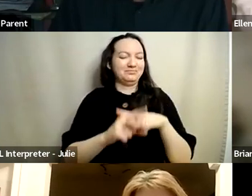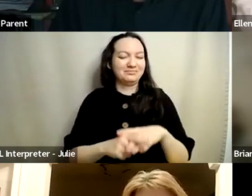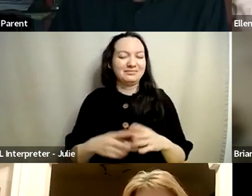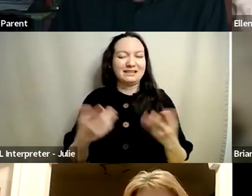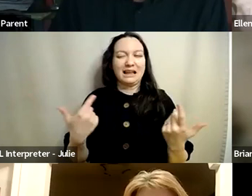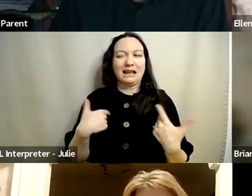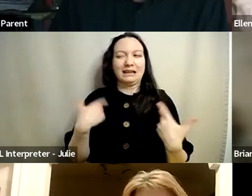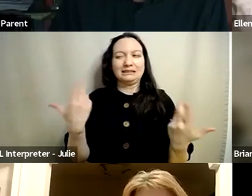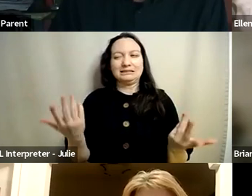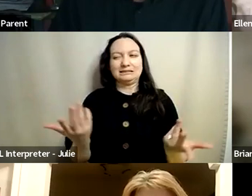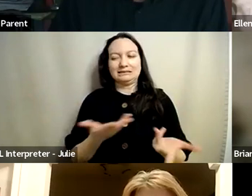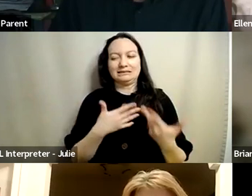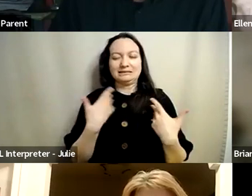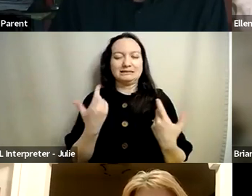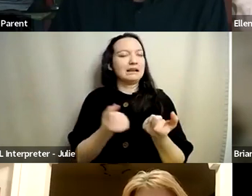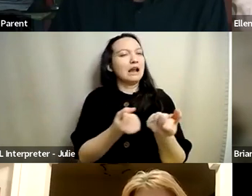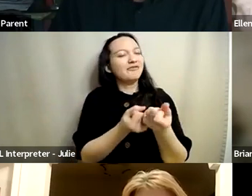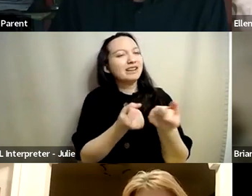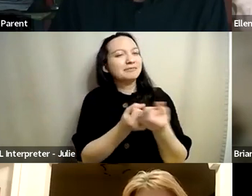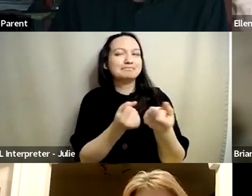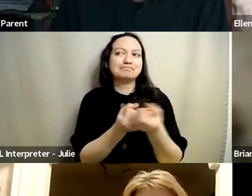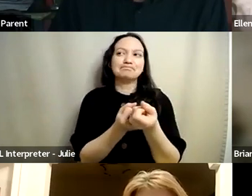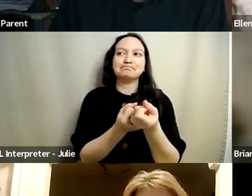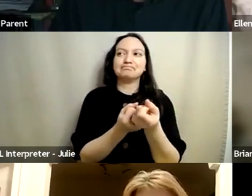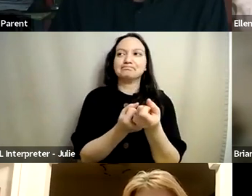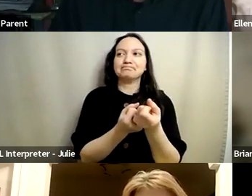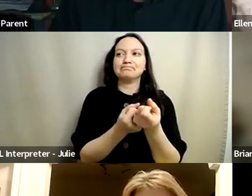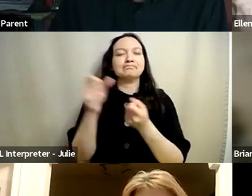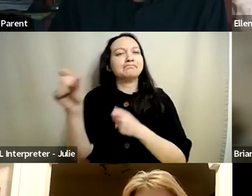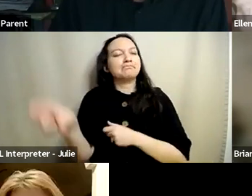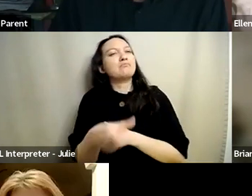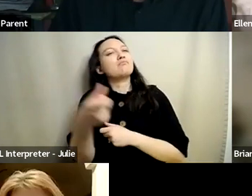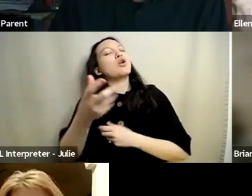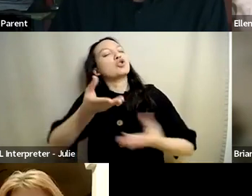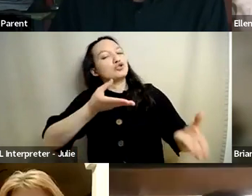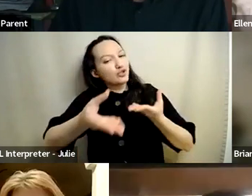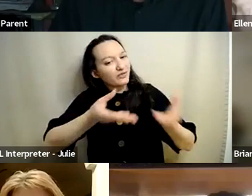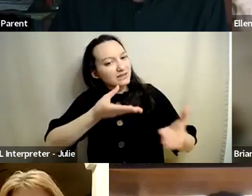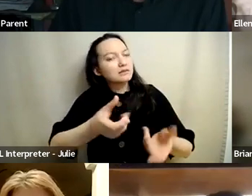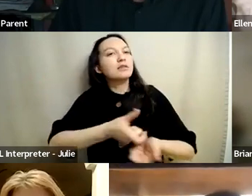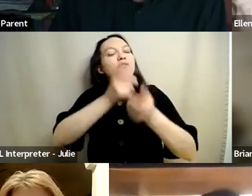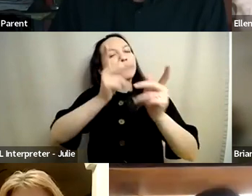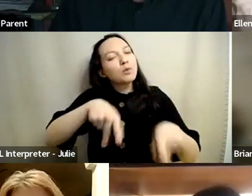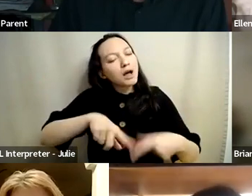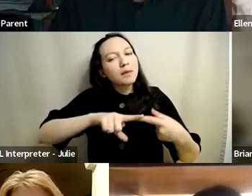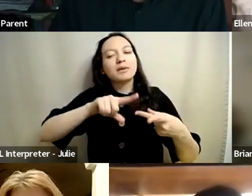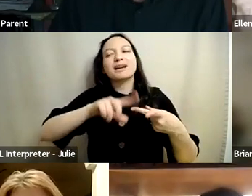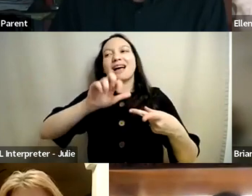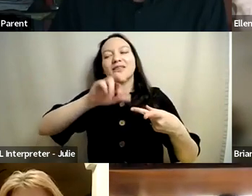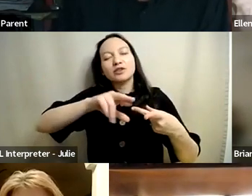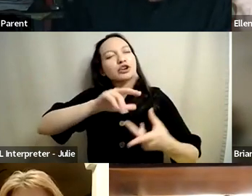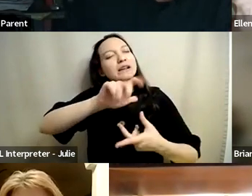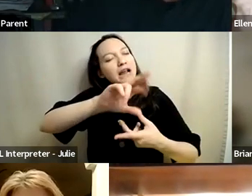of more toward advocating for, you know, the other kind of services, follow-up aftercare, linkage